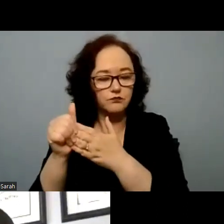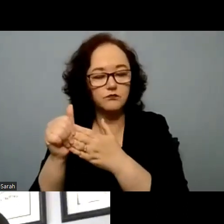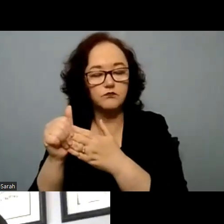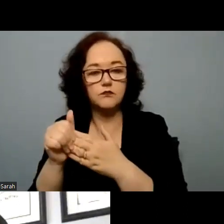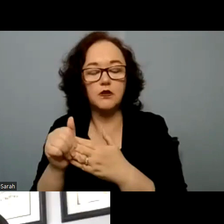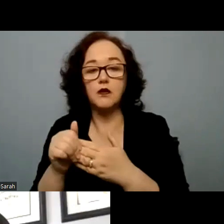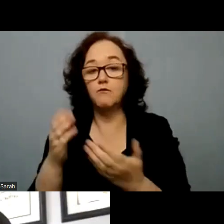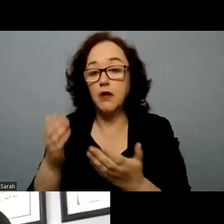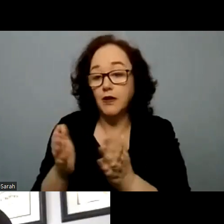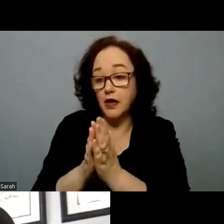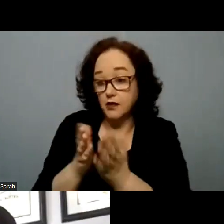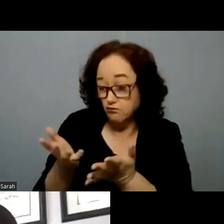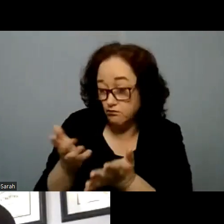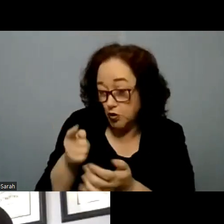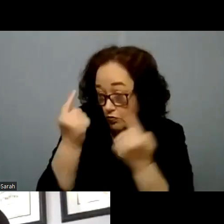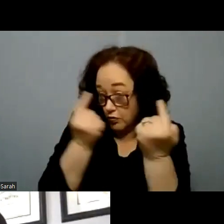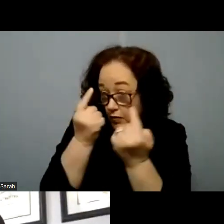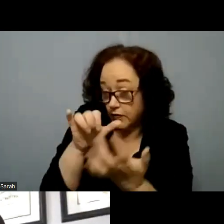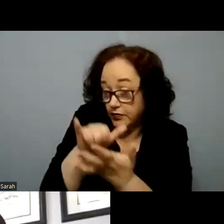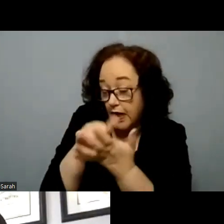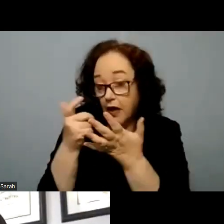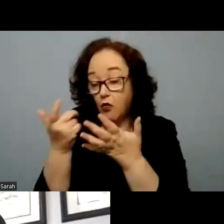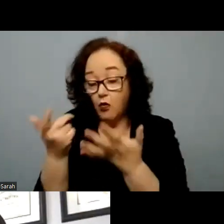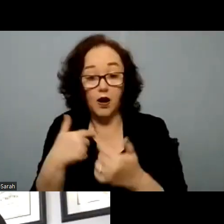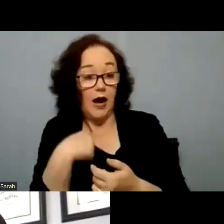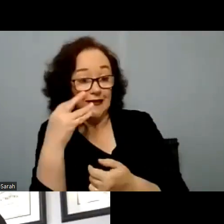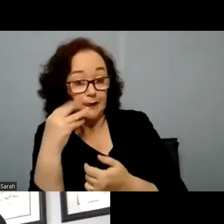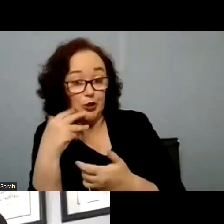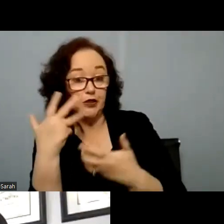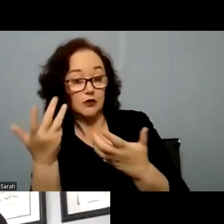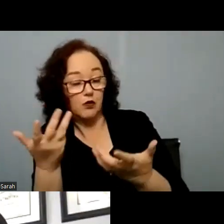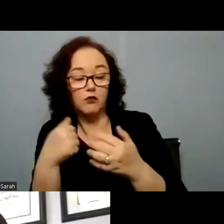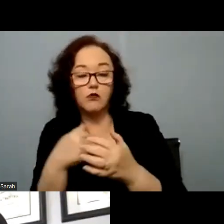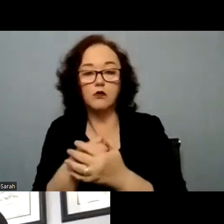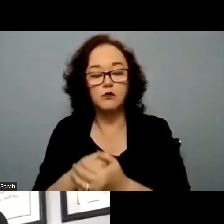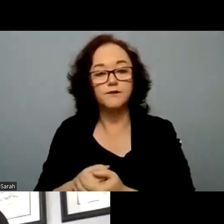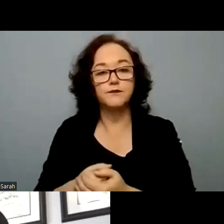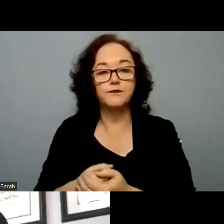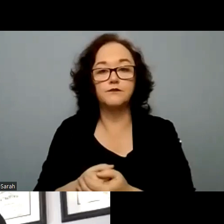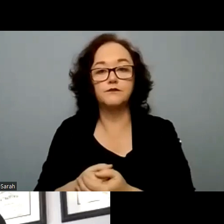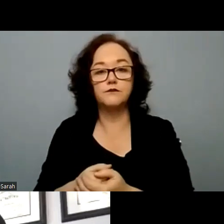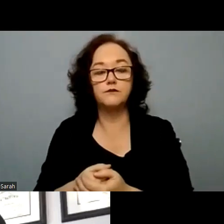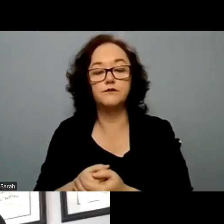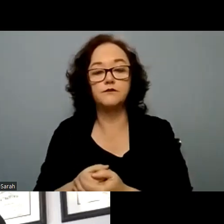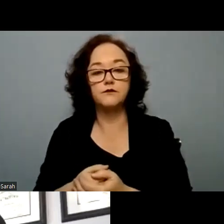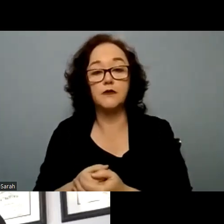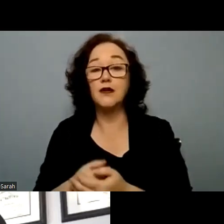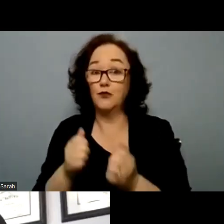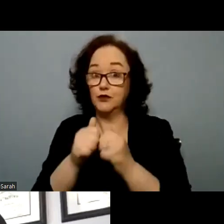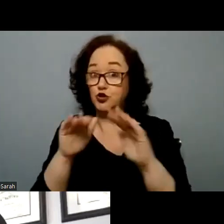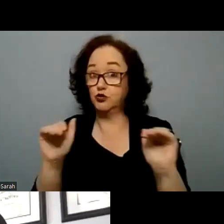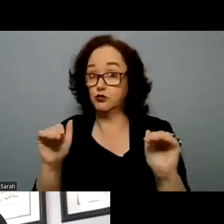about this? Or I experienced, so-and-so with my child. And especially with children, we have